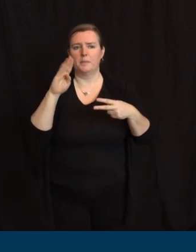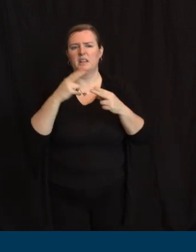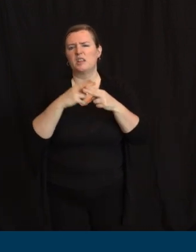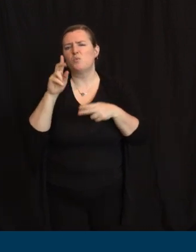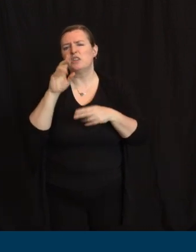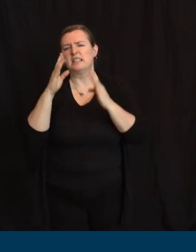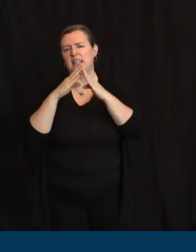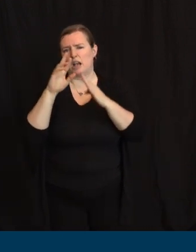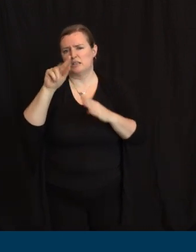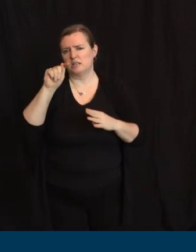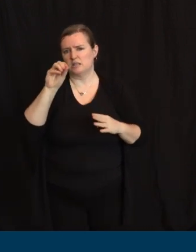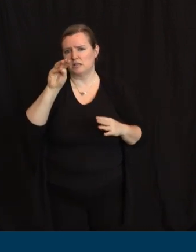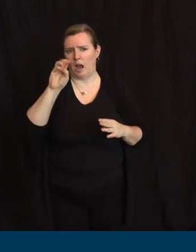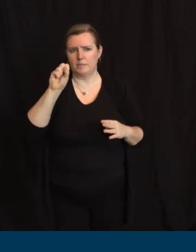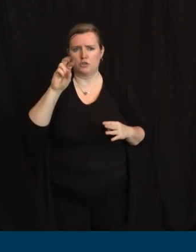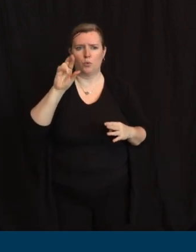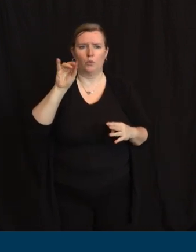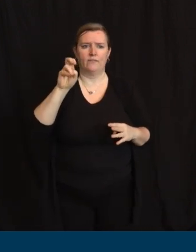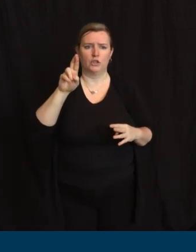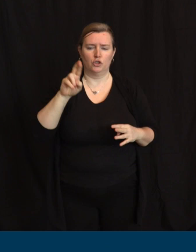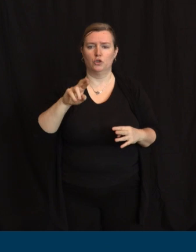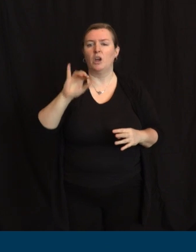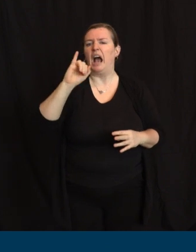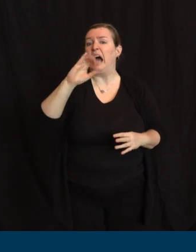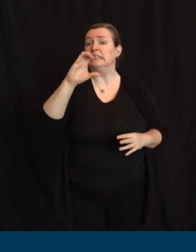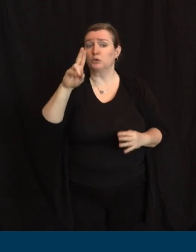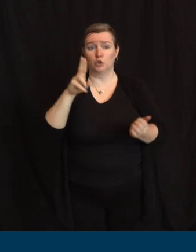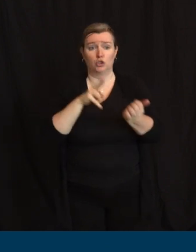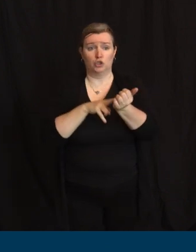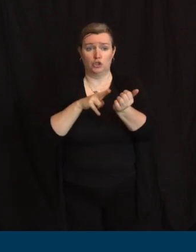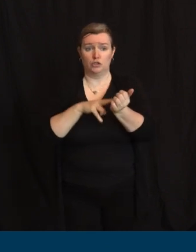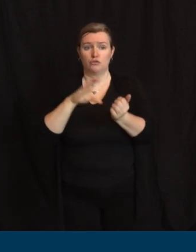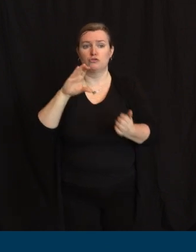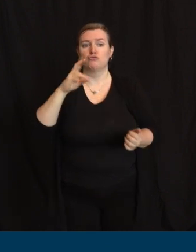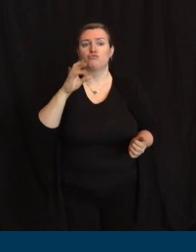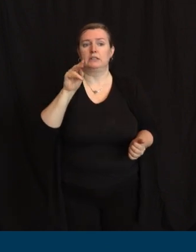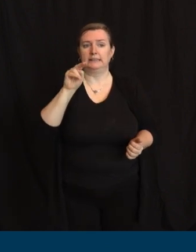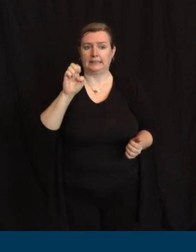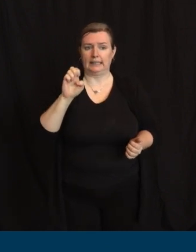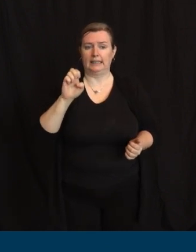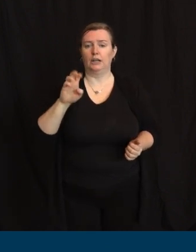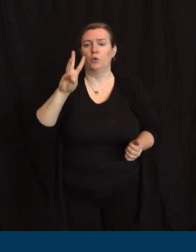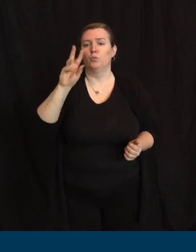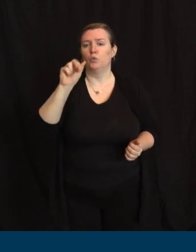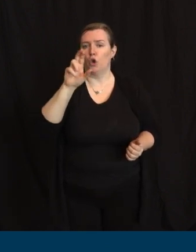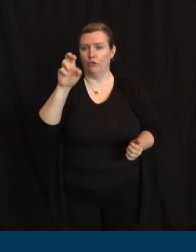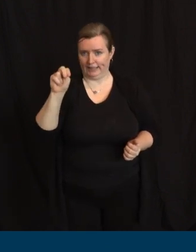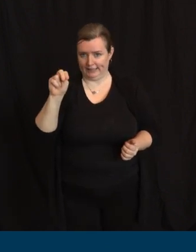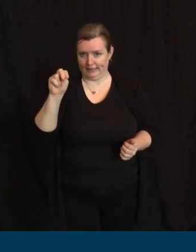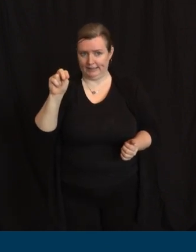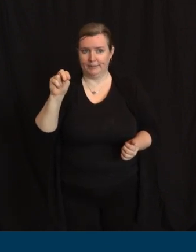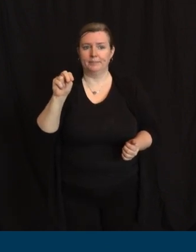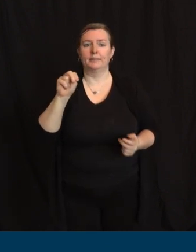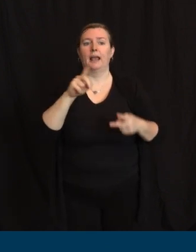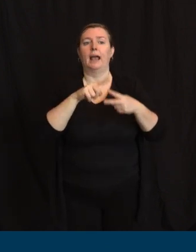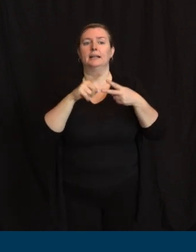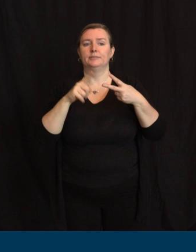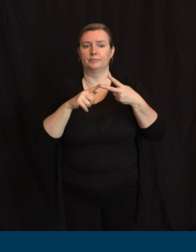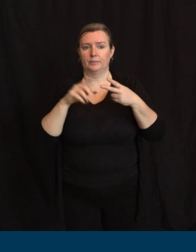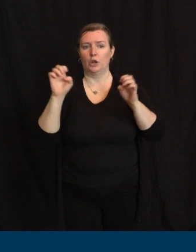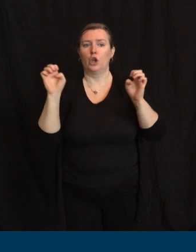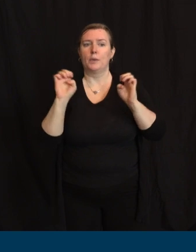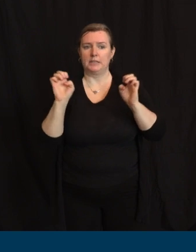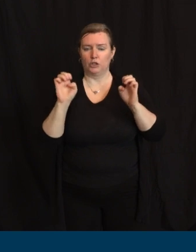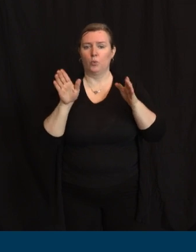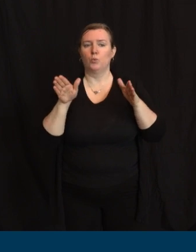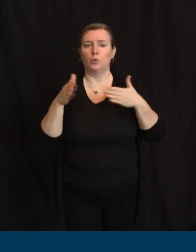are ICU nurse Christine Warren on the left, signaling a touchdown apparently, and emergency department nurse